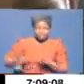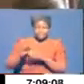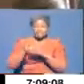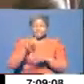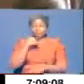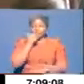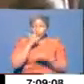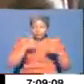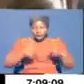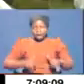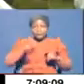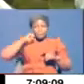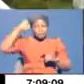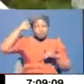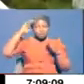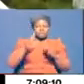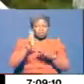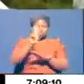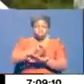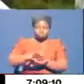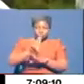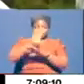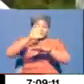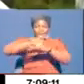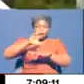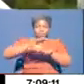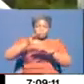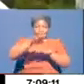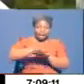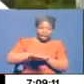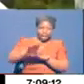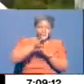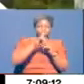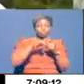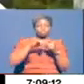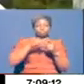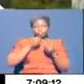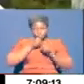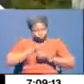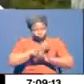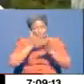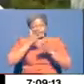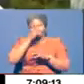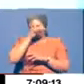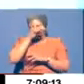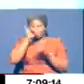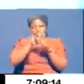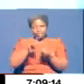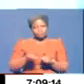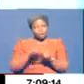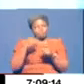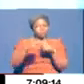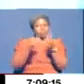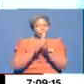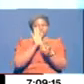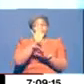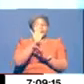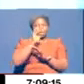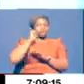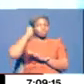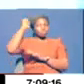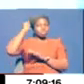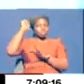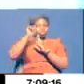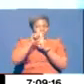wanawaruhusu wanasiasa kutumia majukwaa makanisani kueneza uongo na kuendeleza ajenda zao za kisiasa. Where has the church